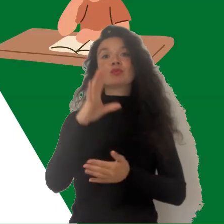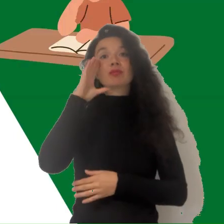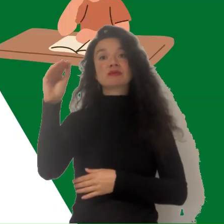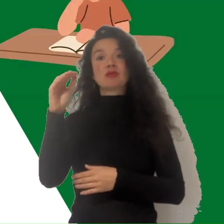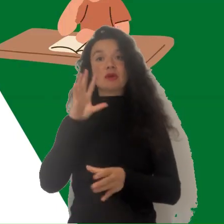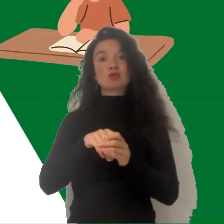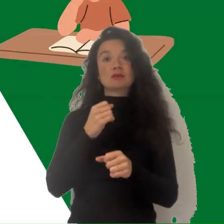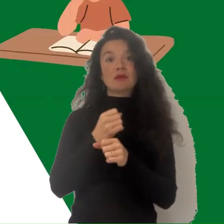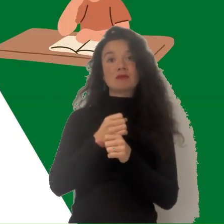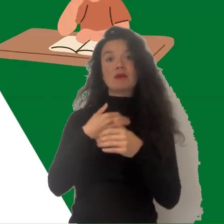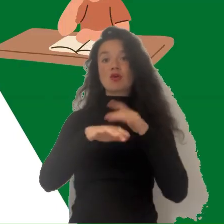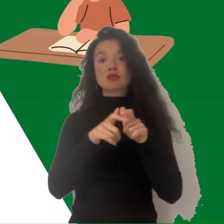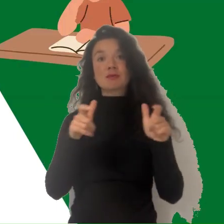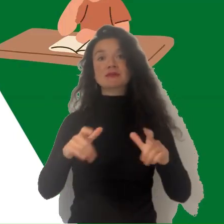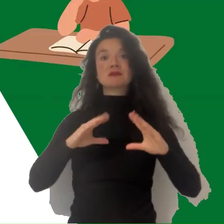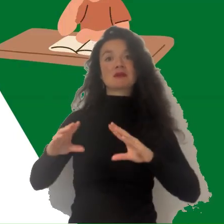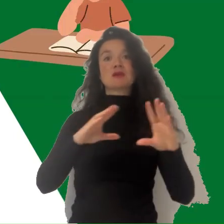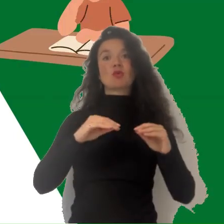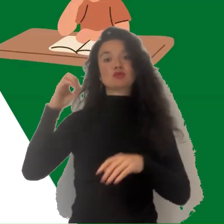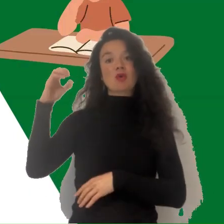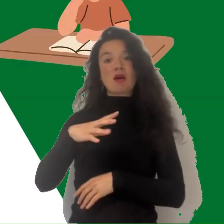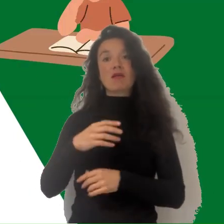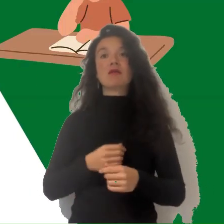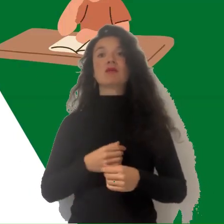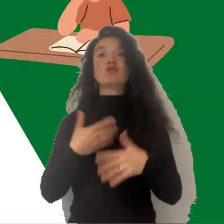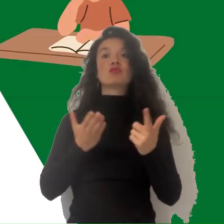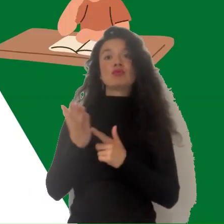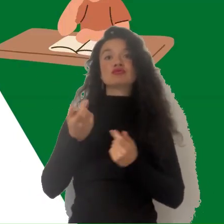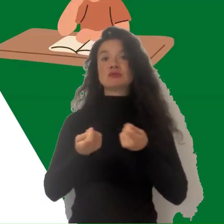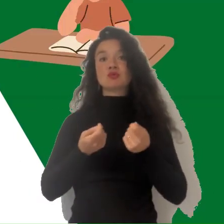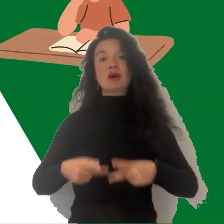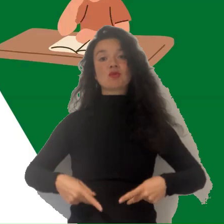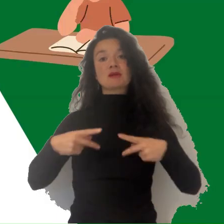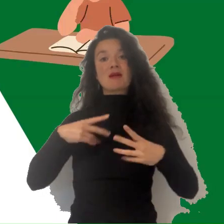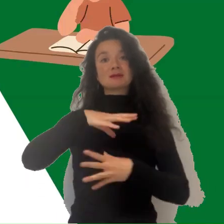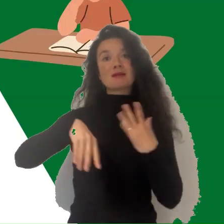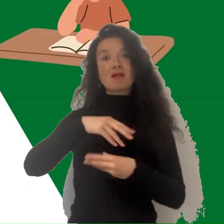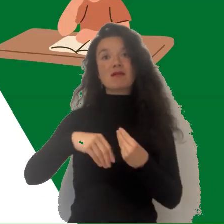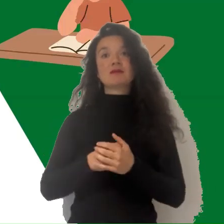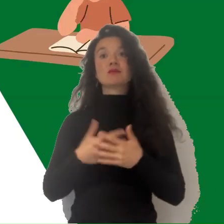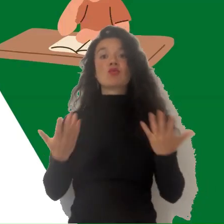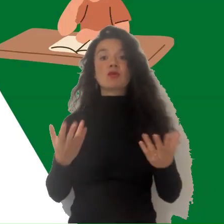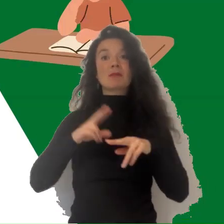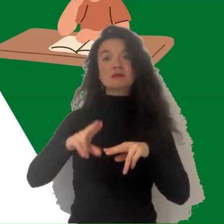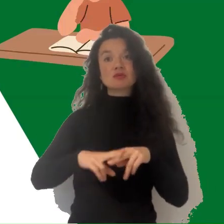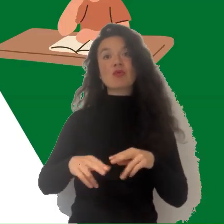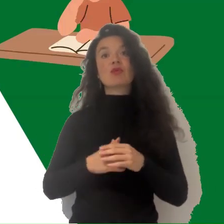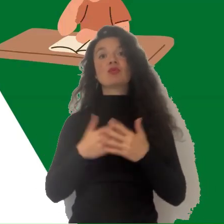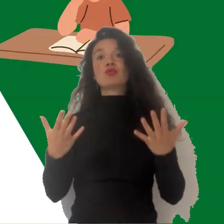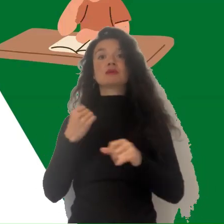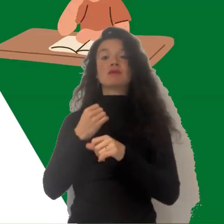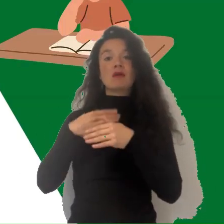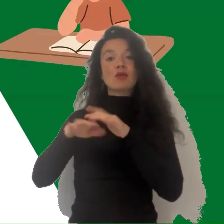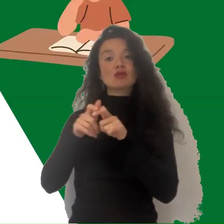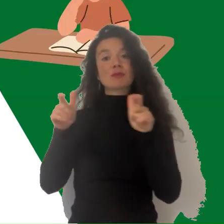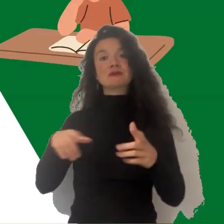for deaf and hard of hearing learners, and also you can learn